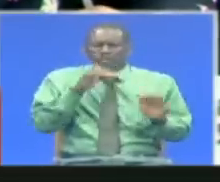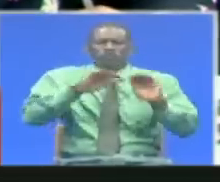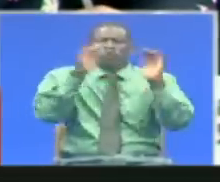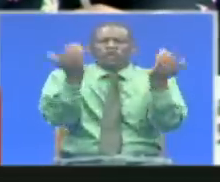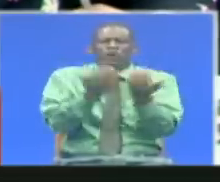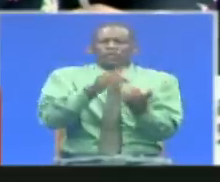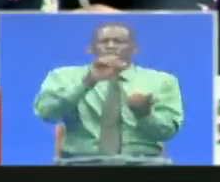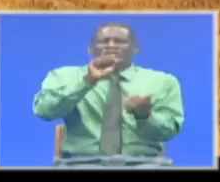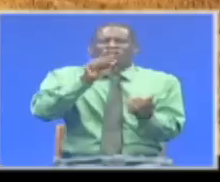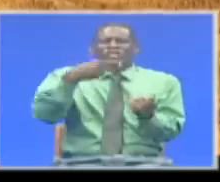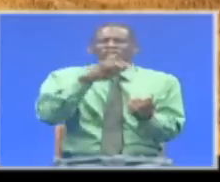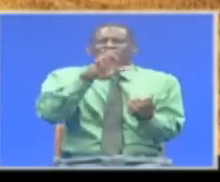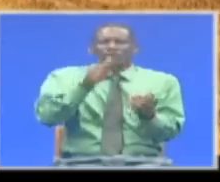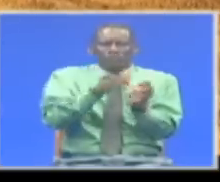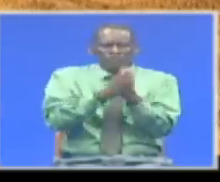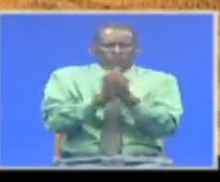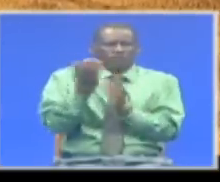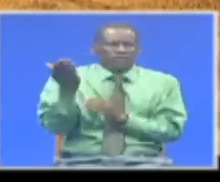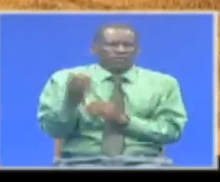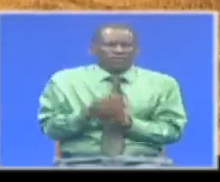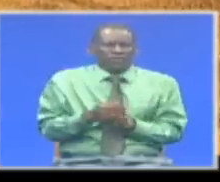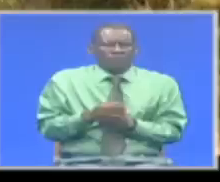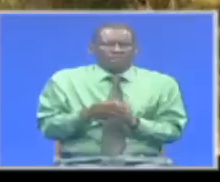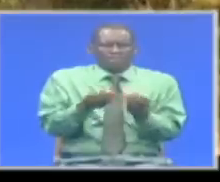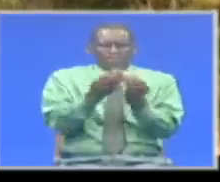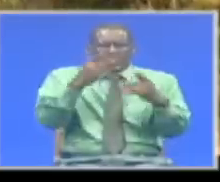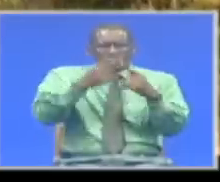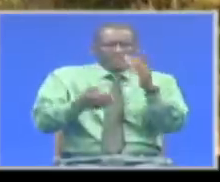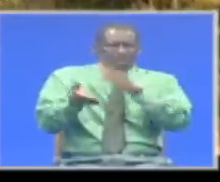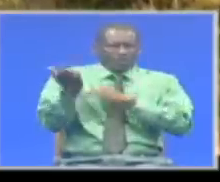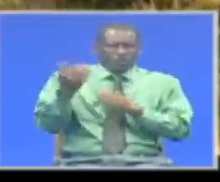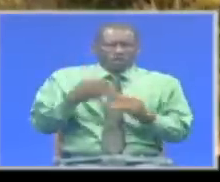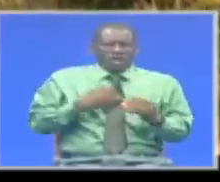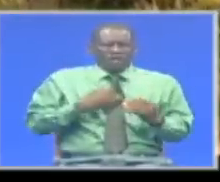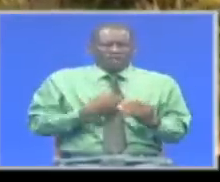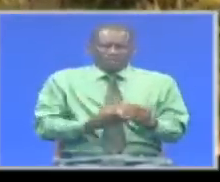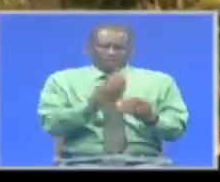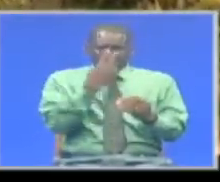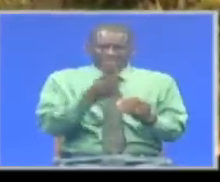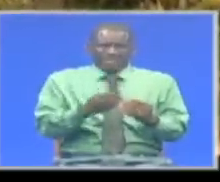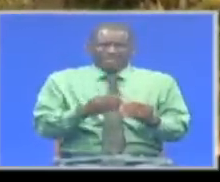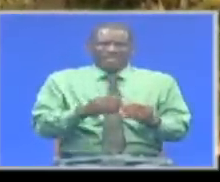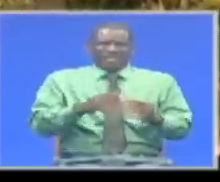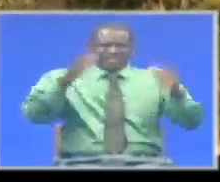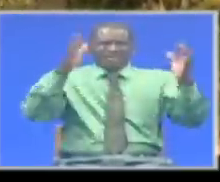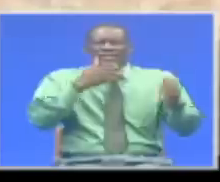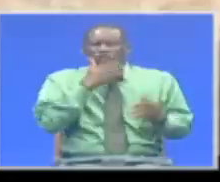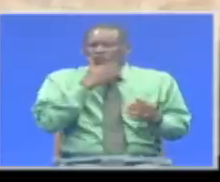Sheila Sendeyo has the story. The millions of years have been the theater of one of nature's greatest